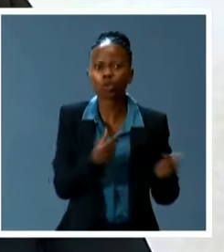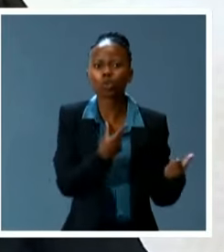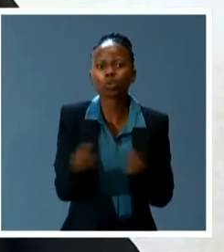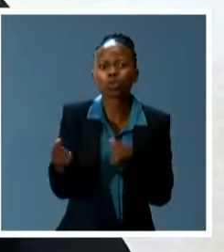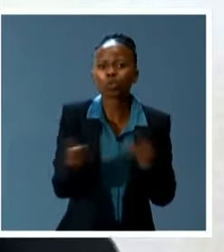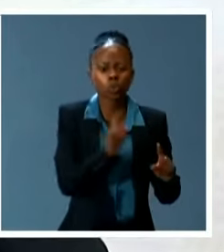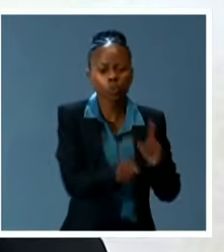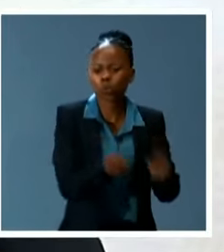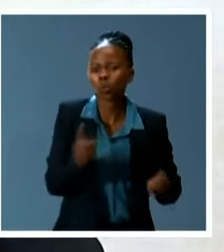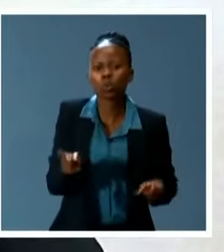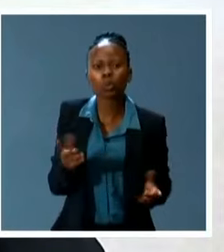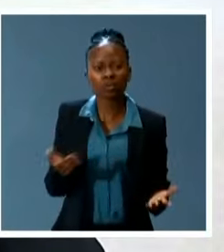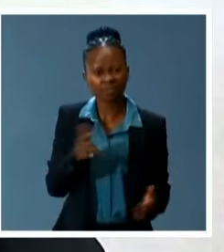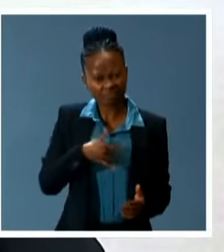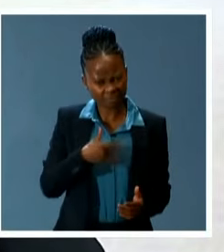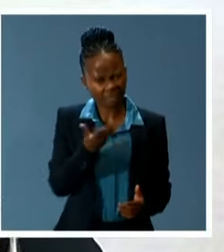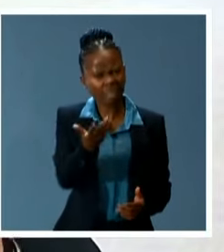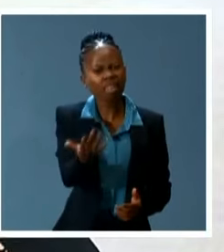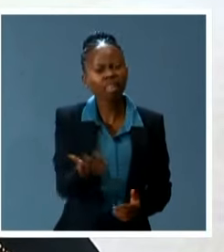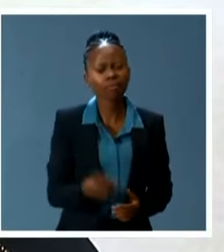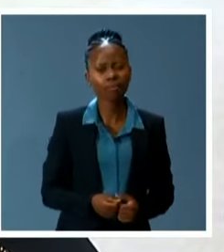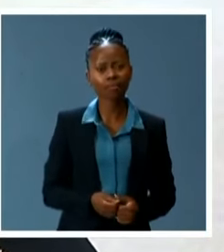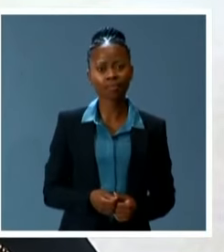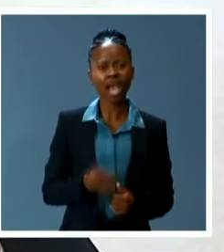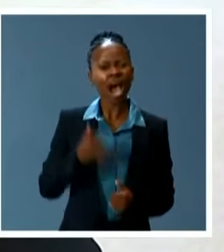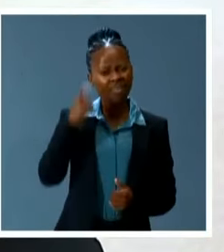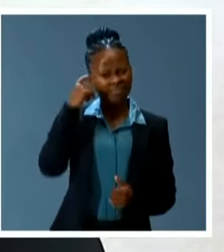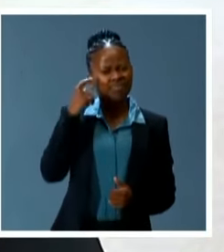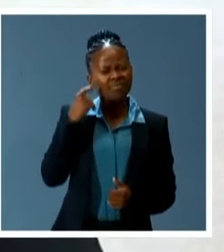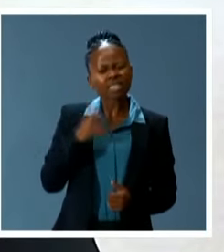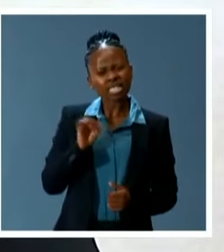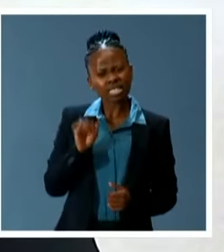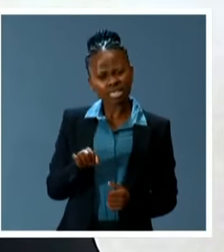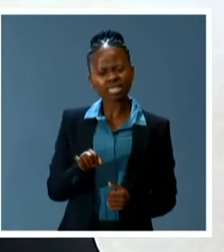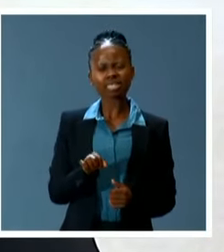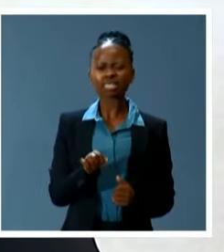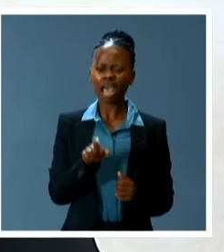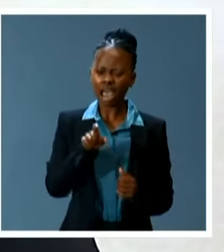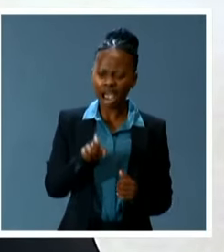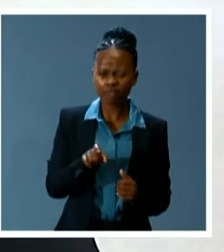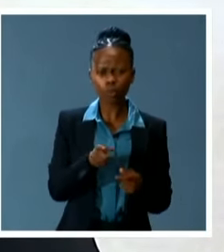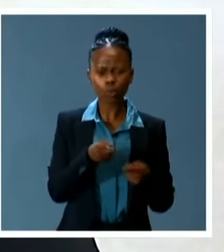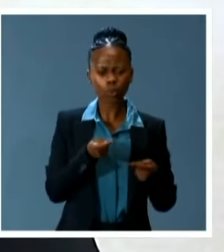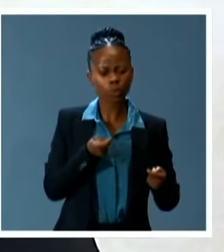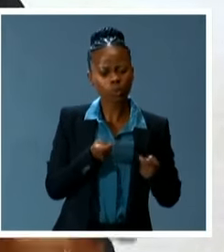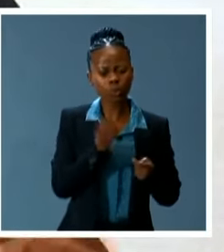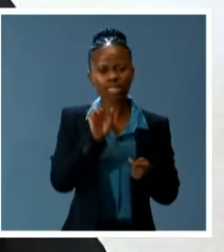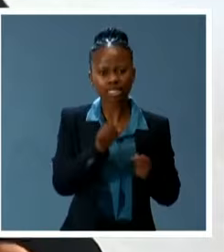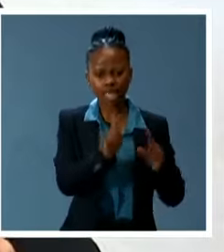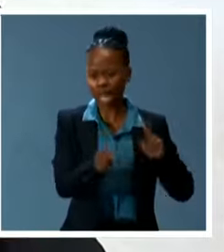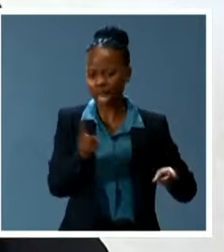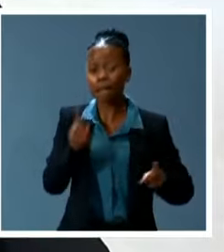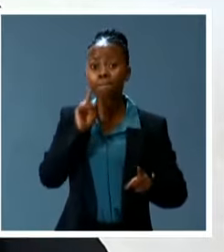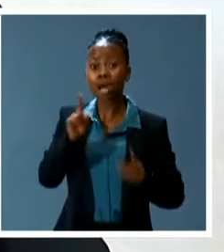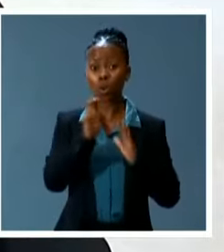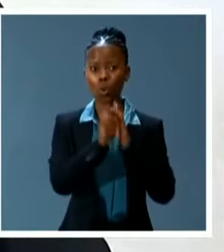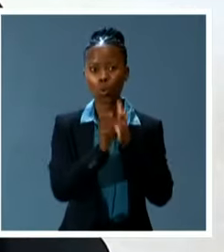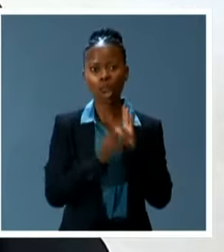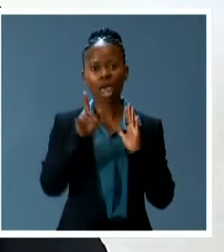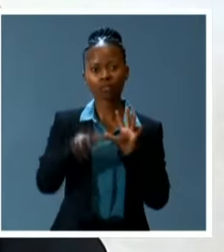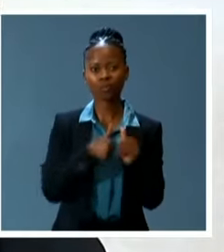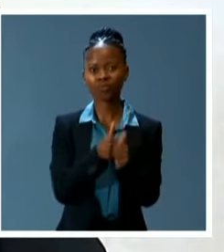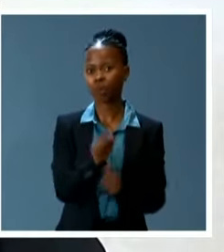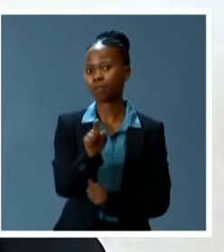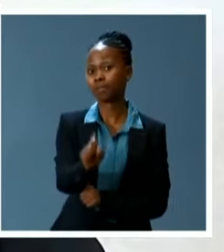I think we need both. First, we must play the game, but try to change the rules of the game, because the game can be a different game. And